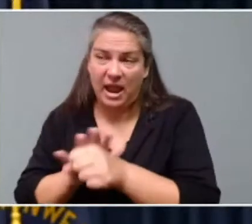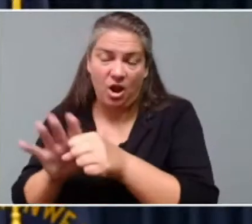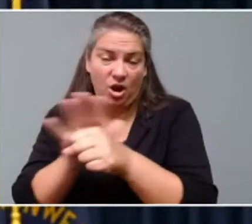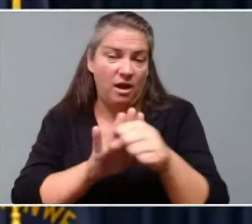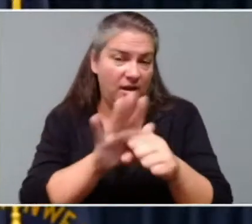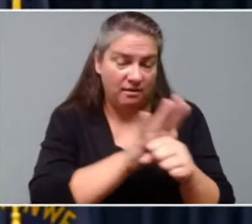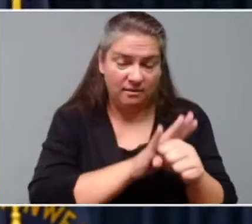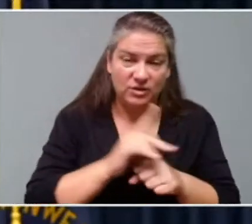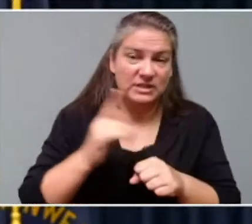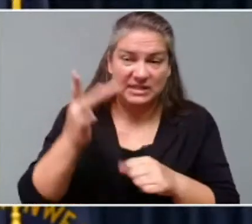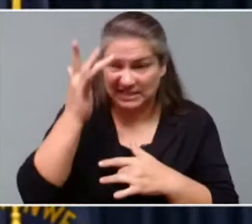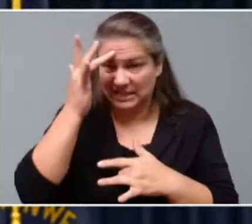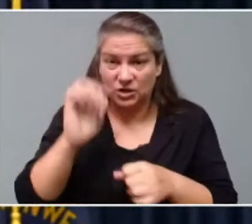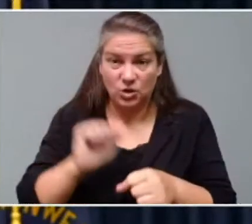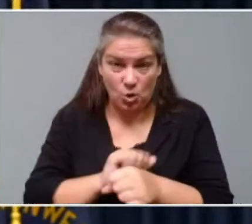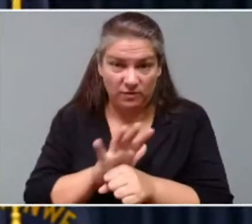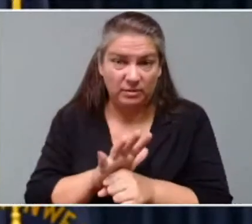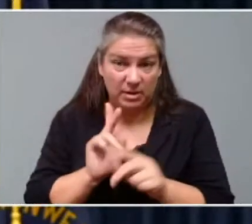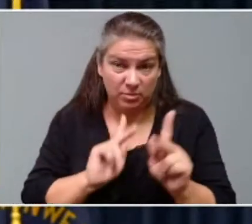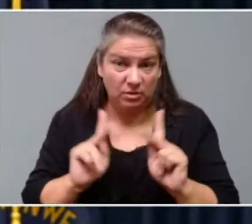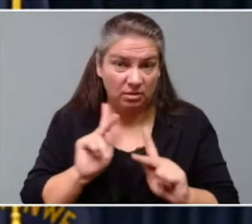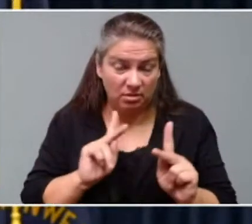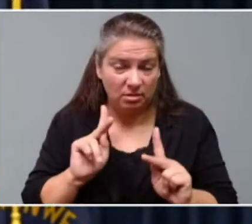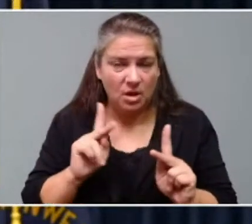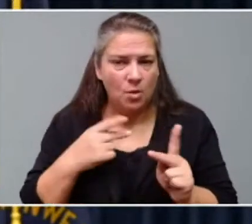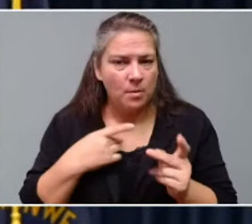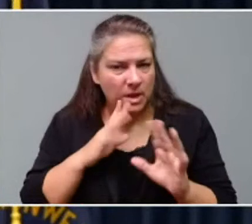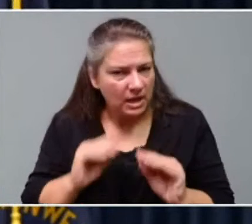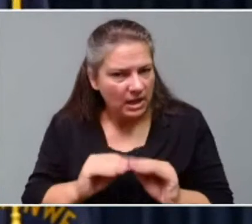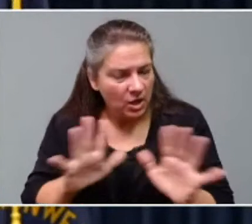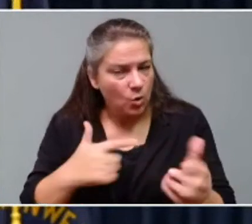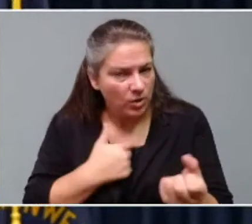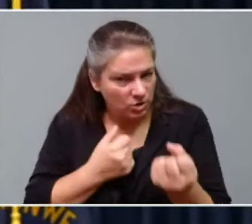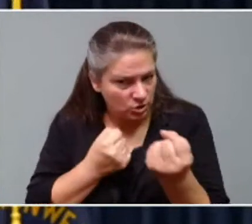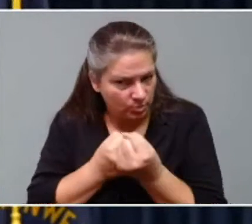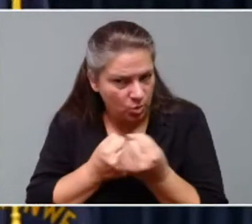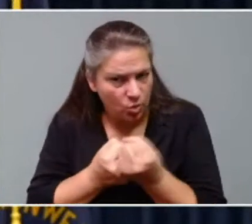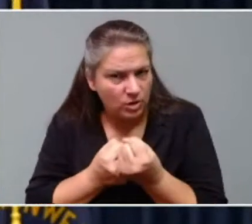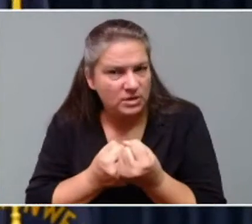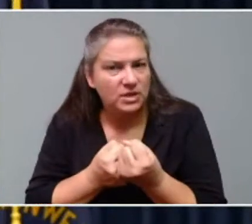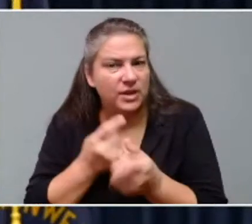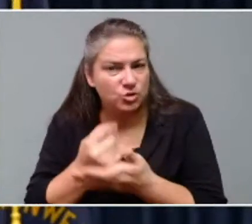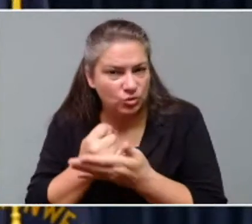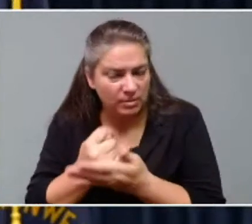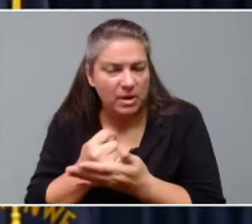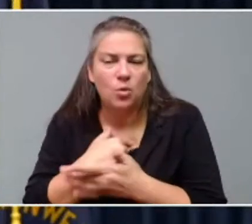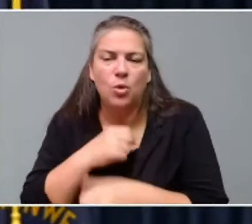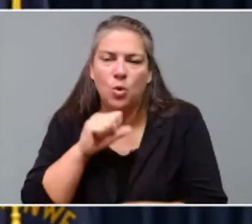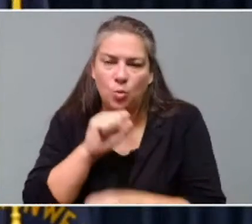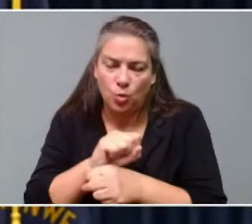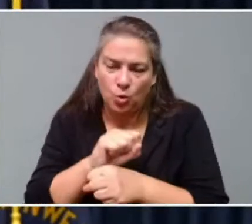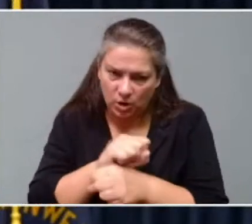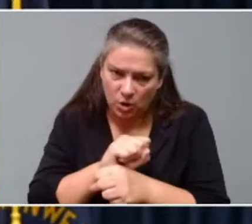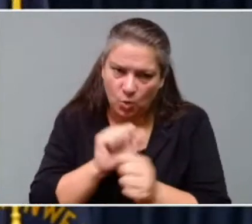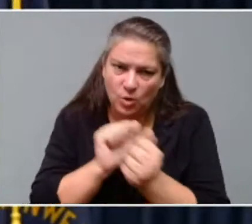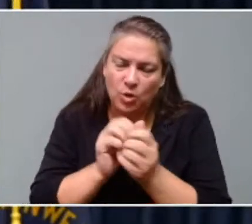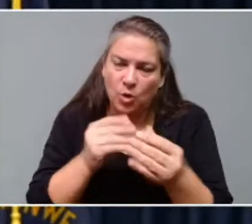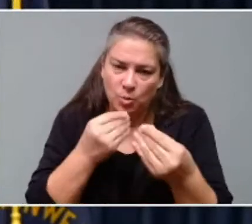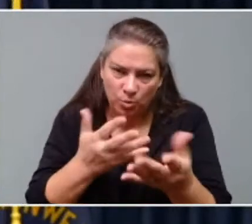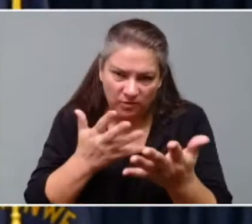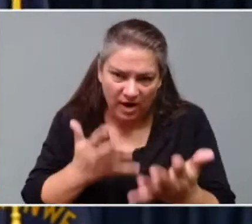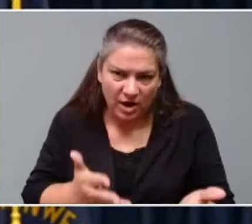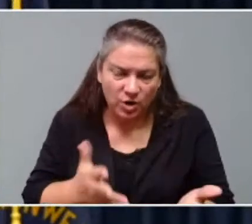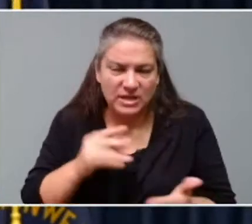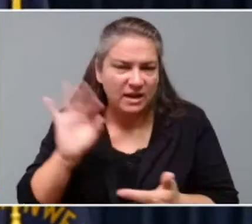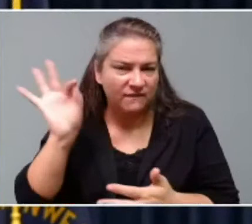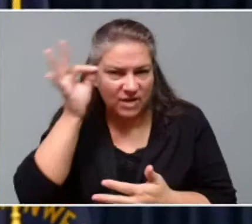now. So I want to be very clear that we support monoclonal antibody treatment, and we are working with providers and with the federal government